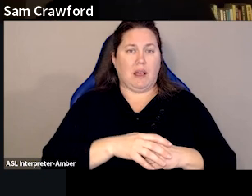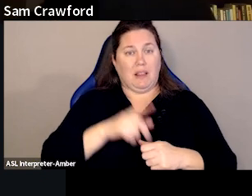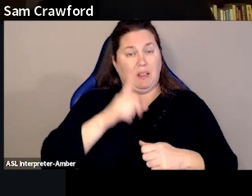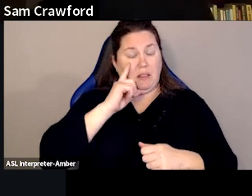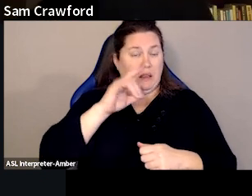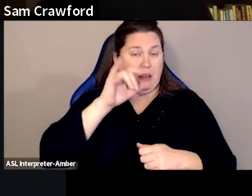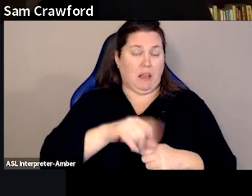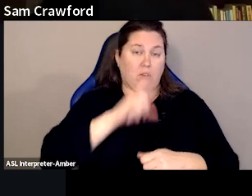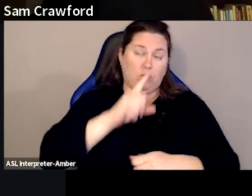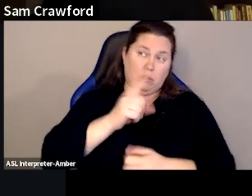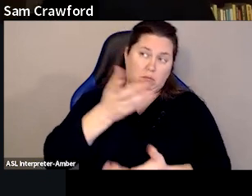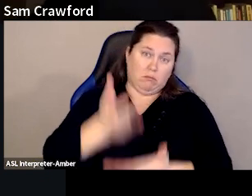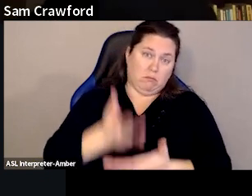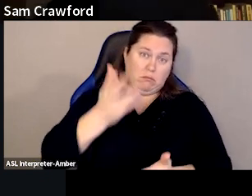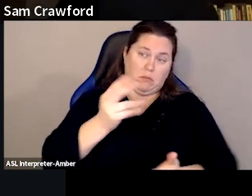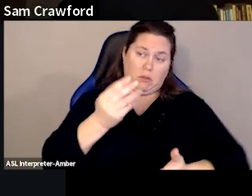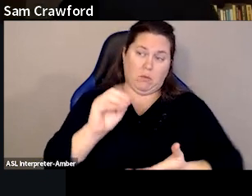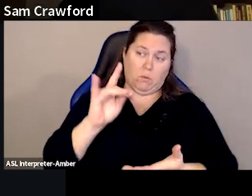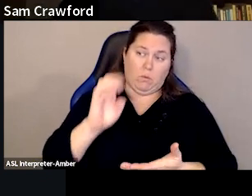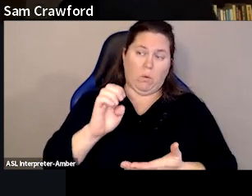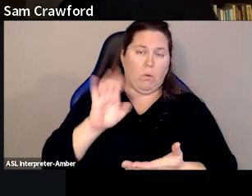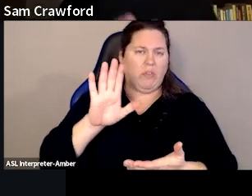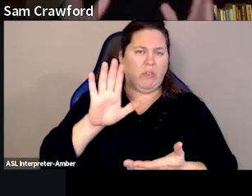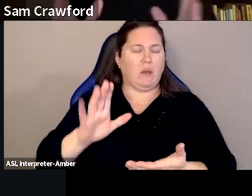bit. And the only thing that WordPress,